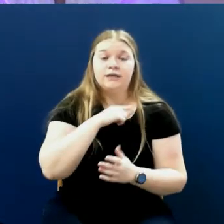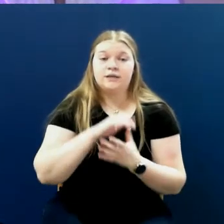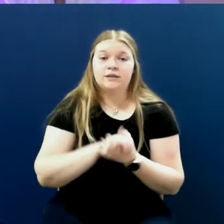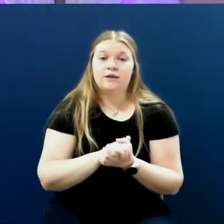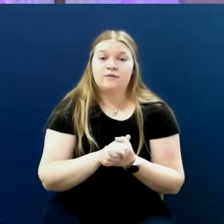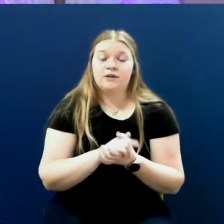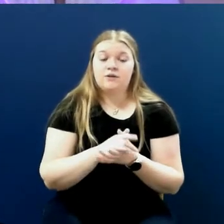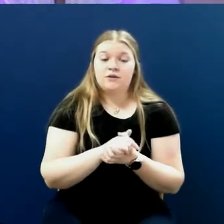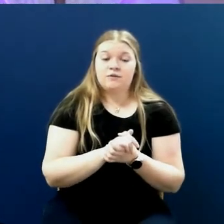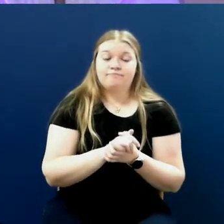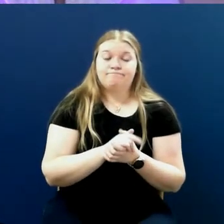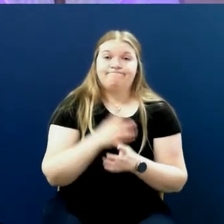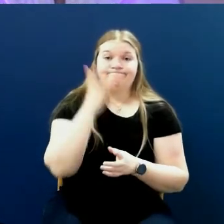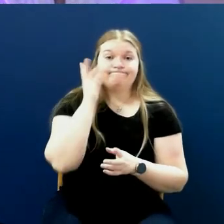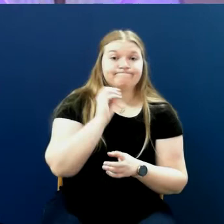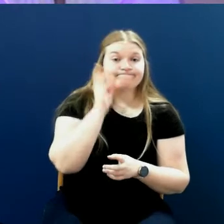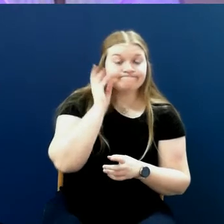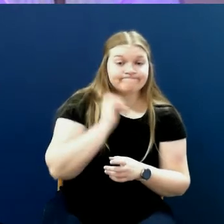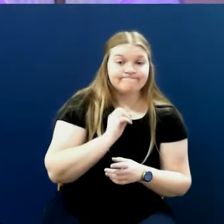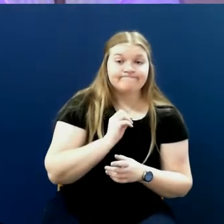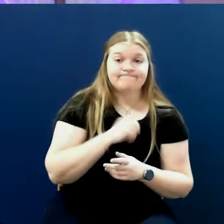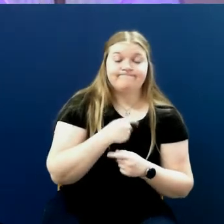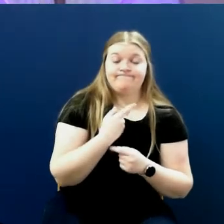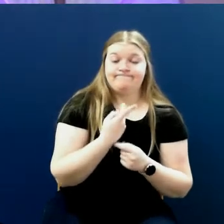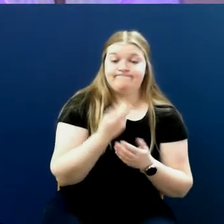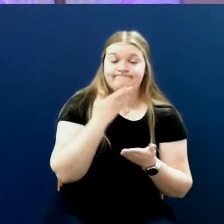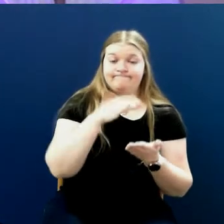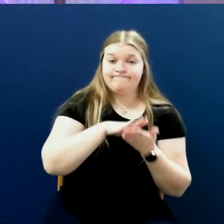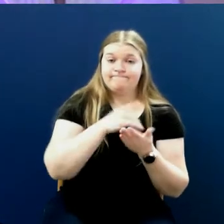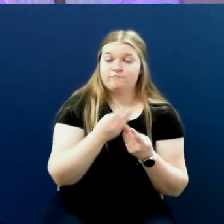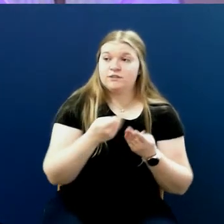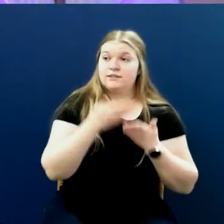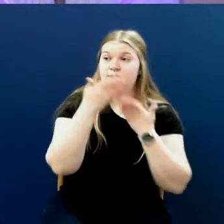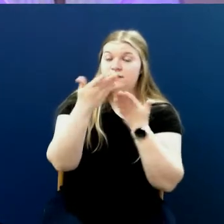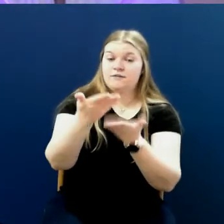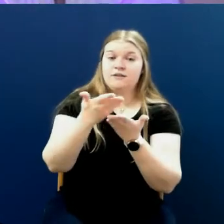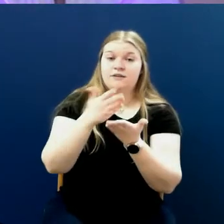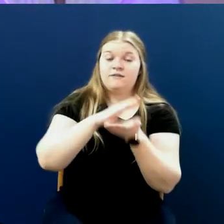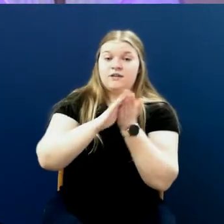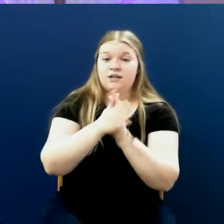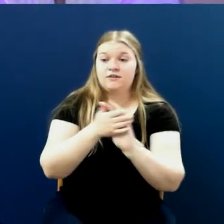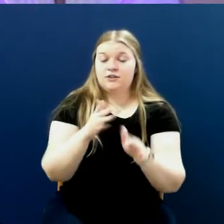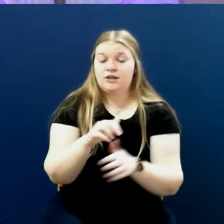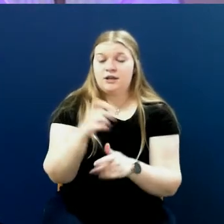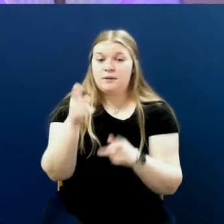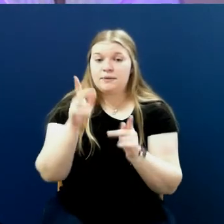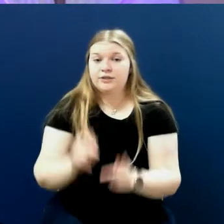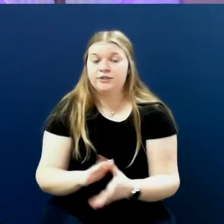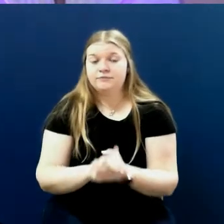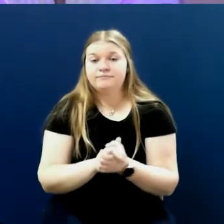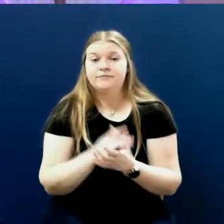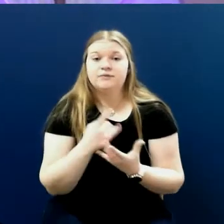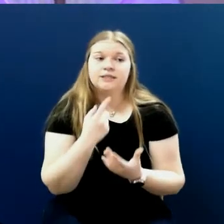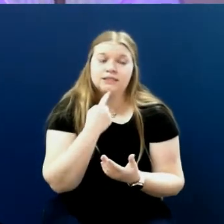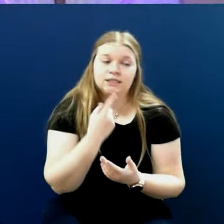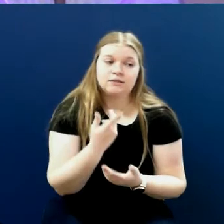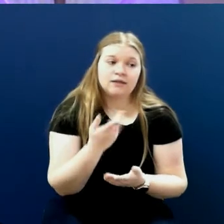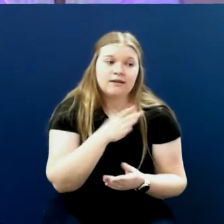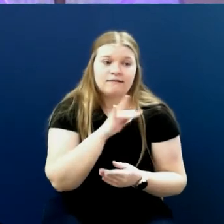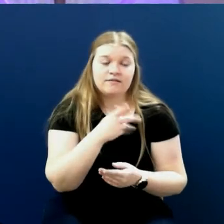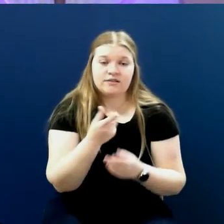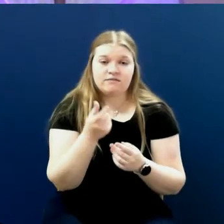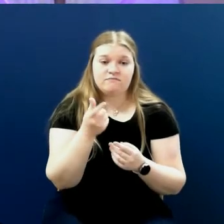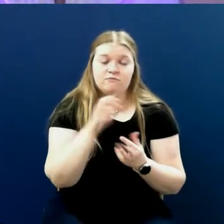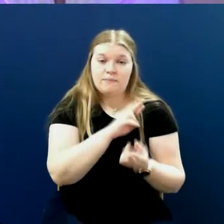the victim, need to be willing to extend forgiveness towards somebody else. You might say, but what if they never